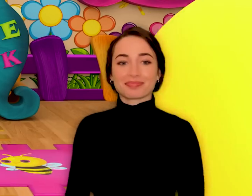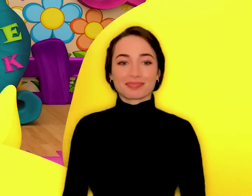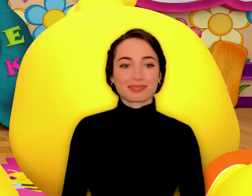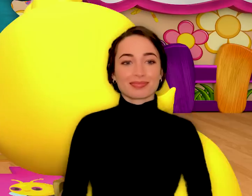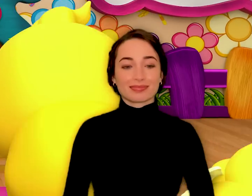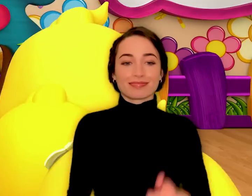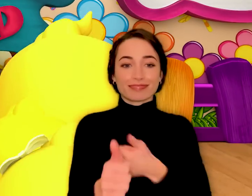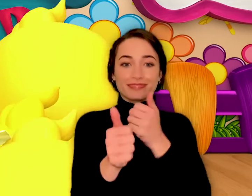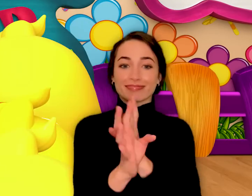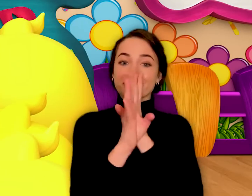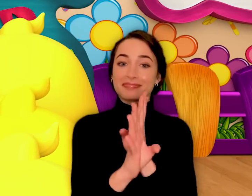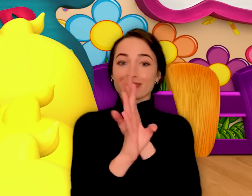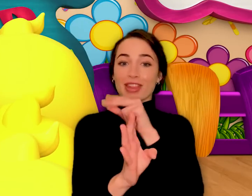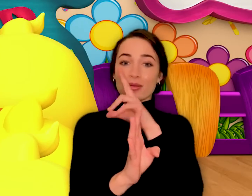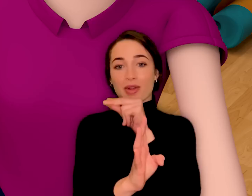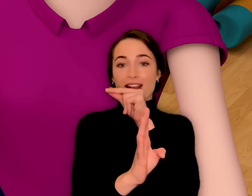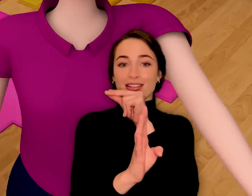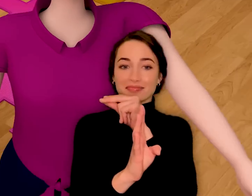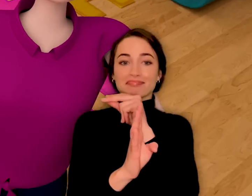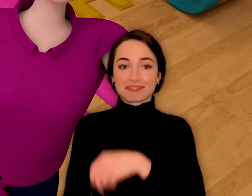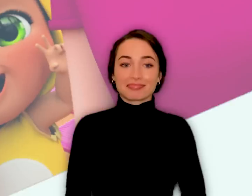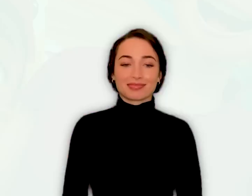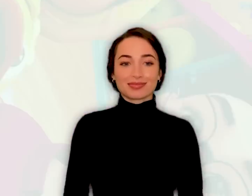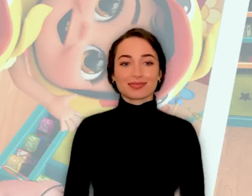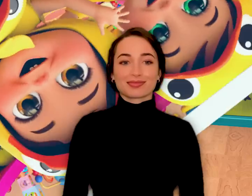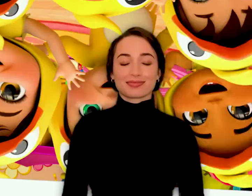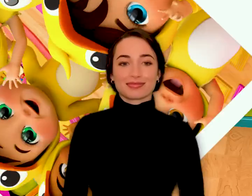quack he at the ARs with a quack quack